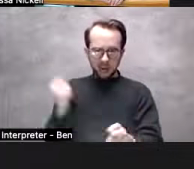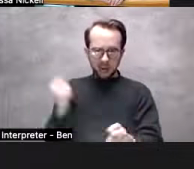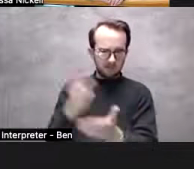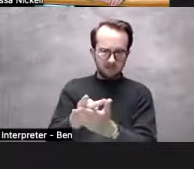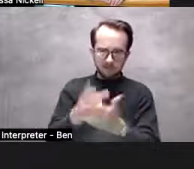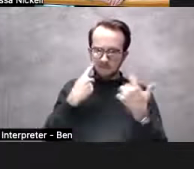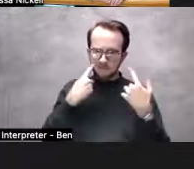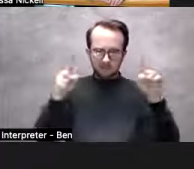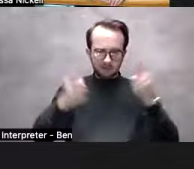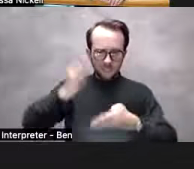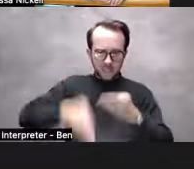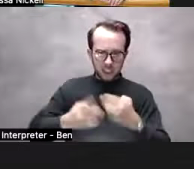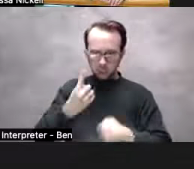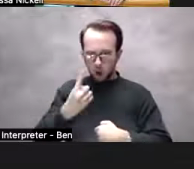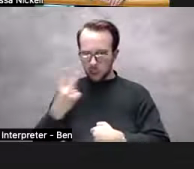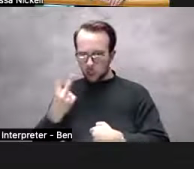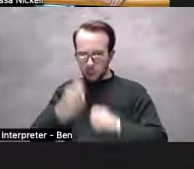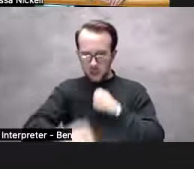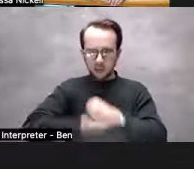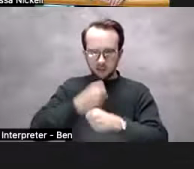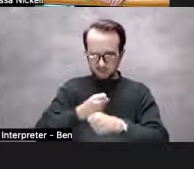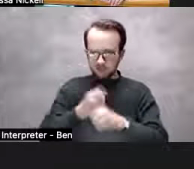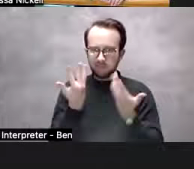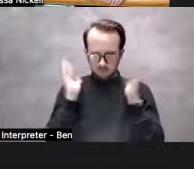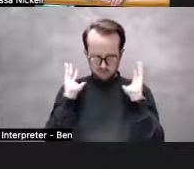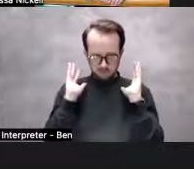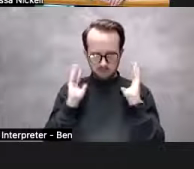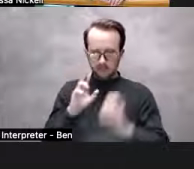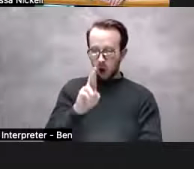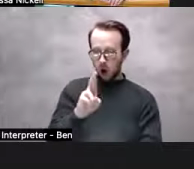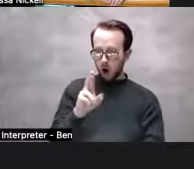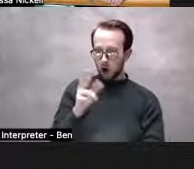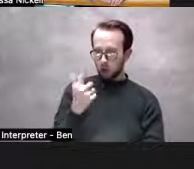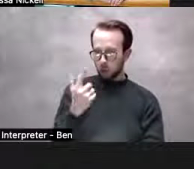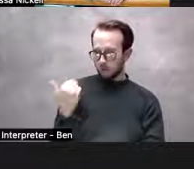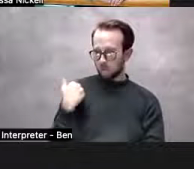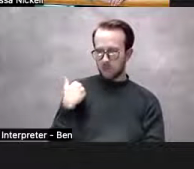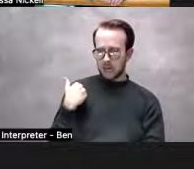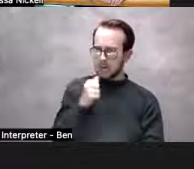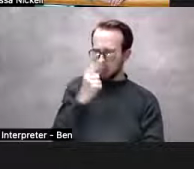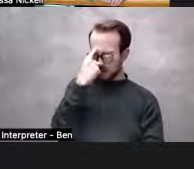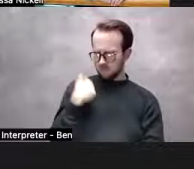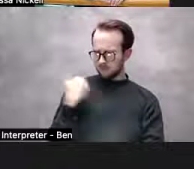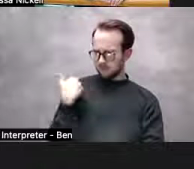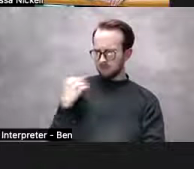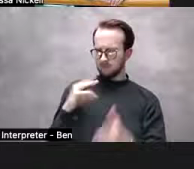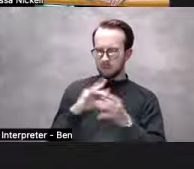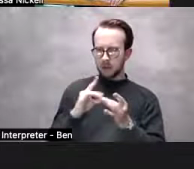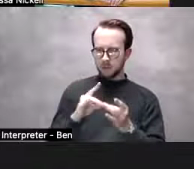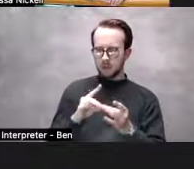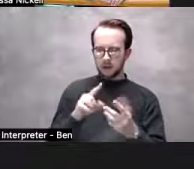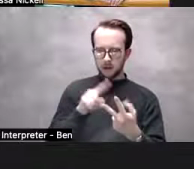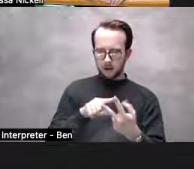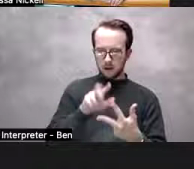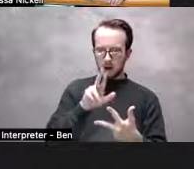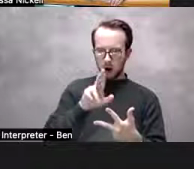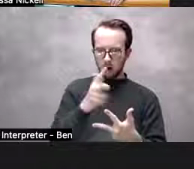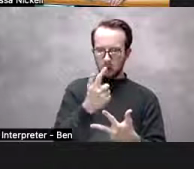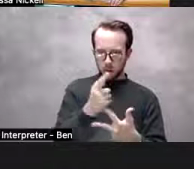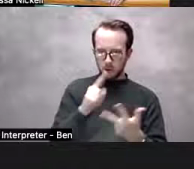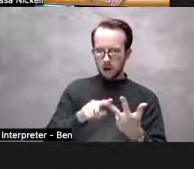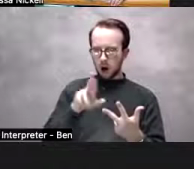years. Now the R21s, I don't think I mentioned it, but the R21s and the R03 grants are not